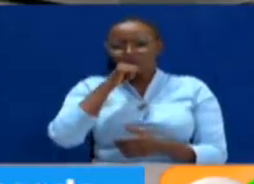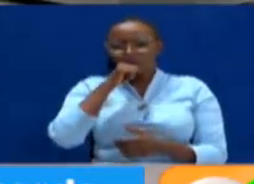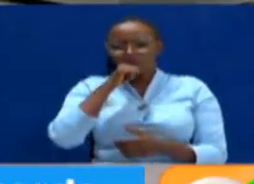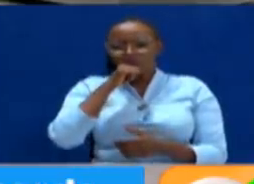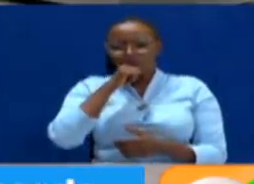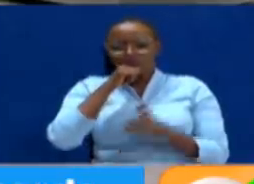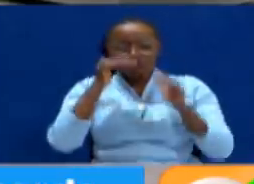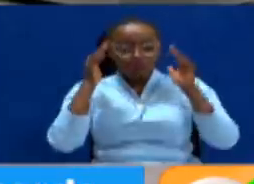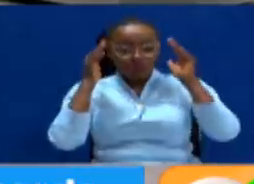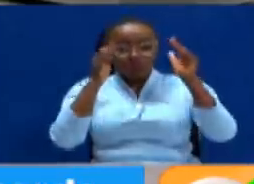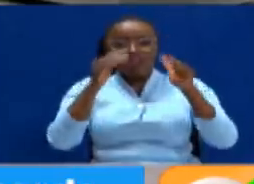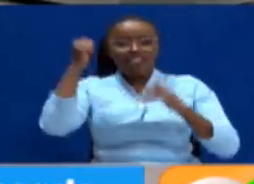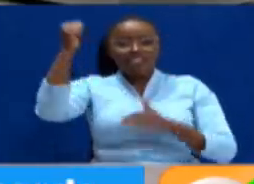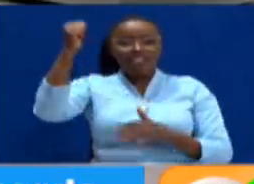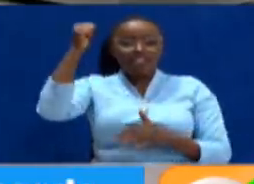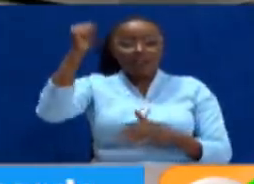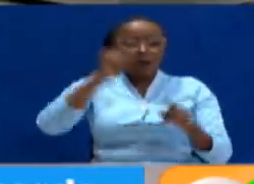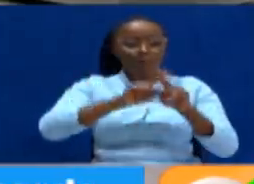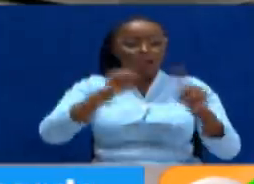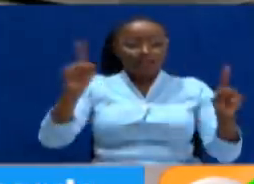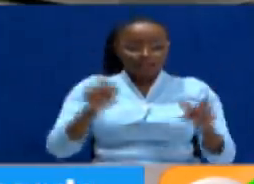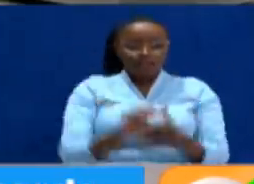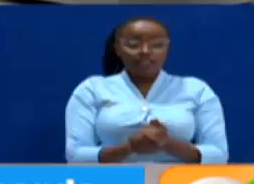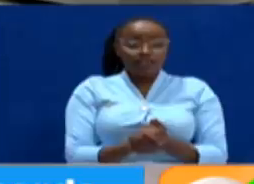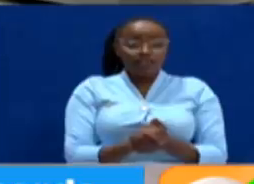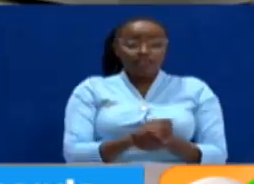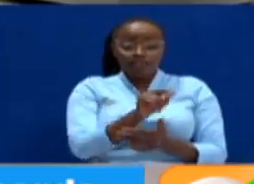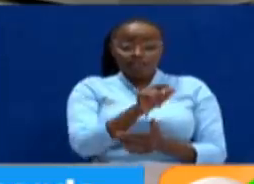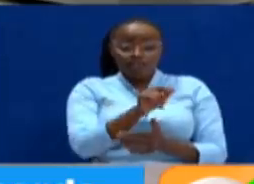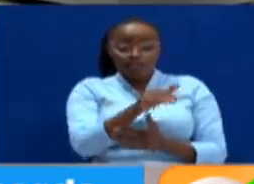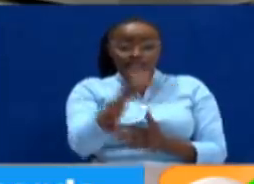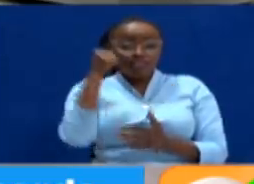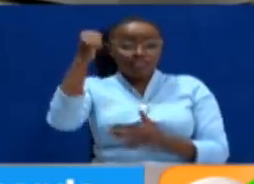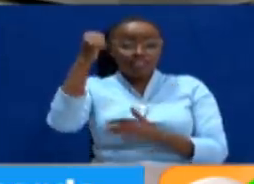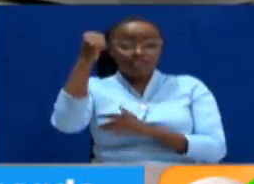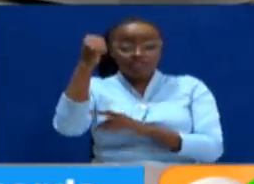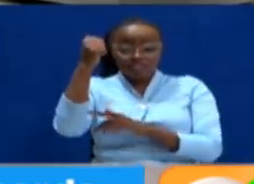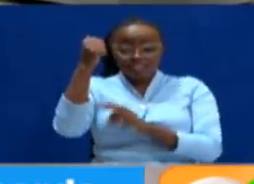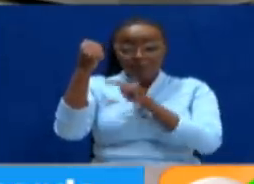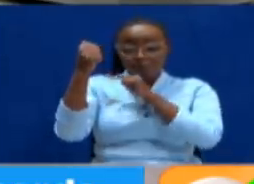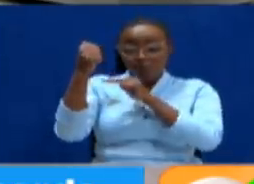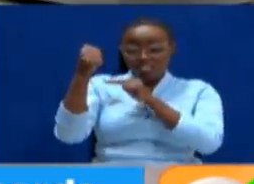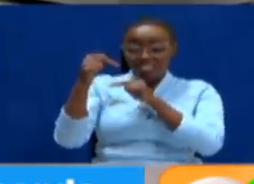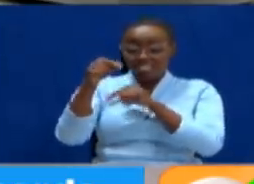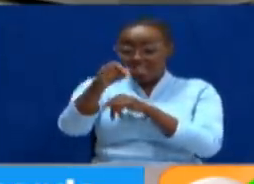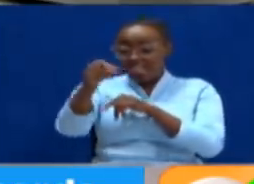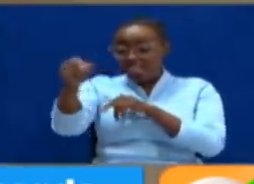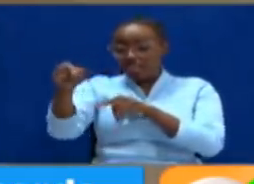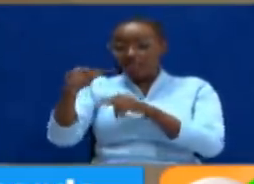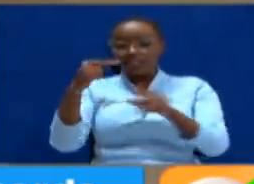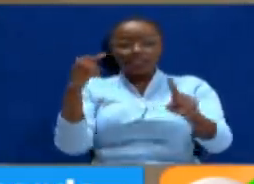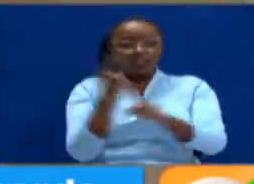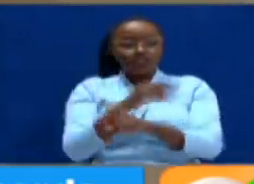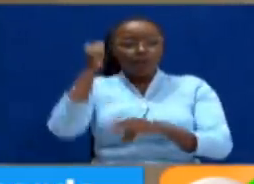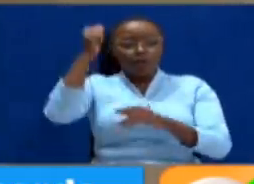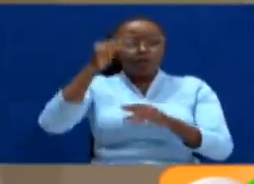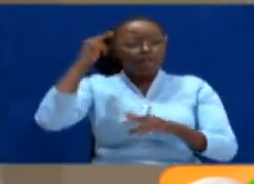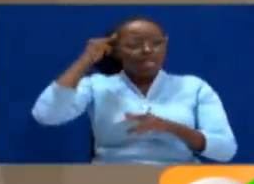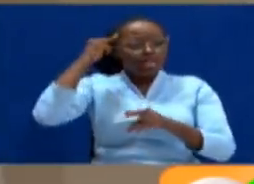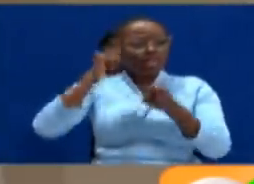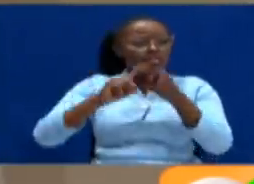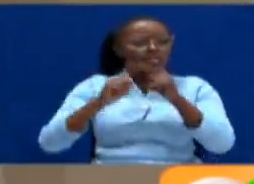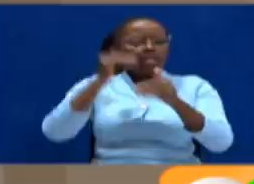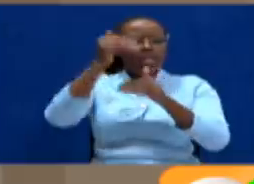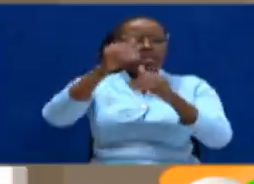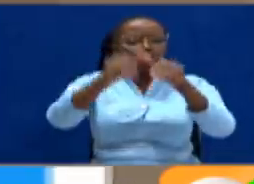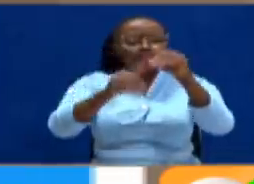way of looking at politics. Is it not a picnic? But kwa ground ya siasa. Mambo ni different. Mambo ni different sana. Politicians are thinking about the